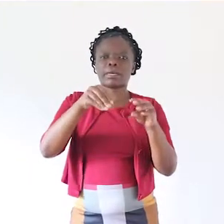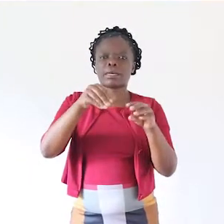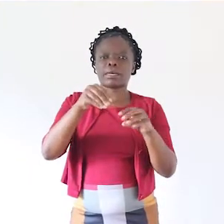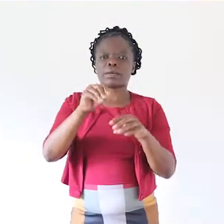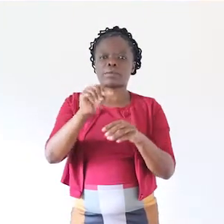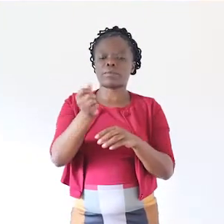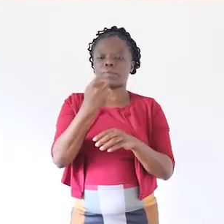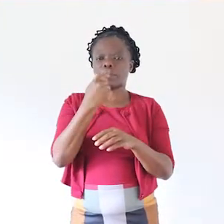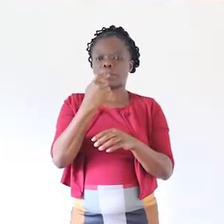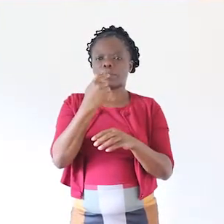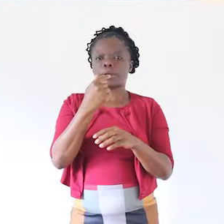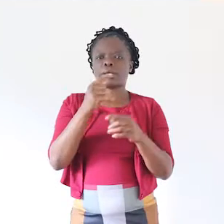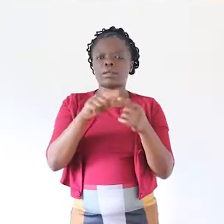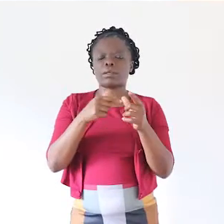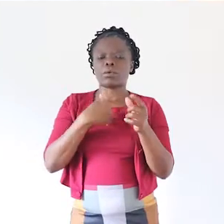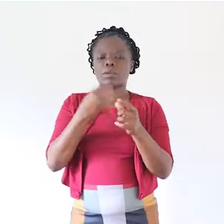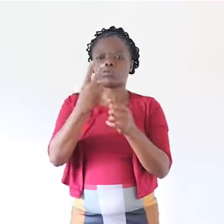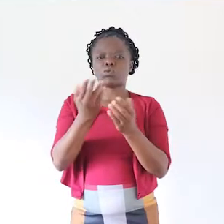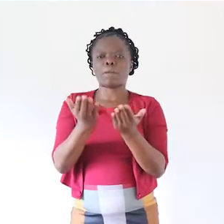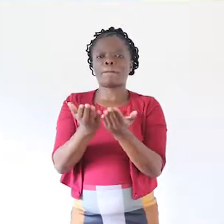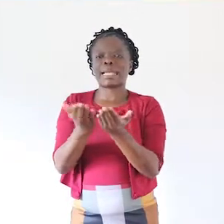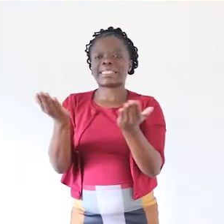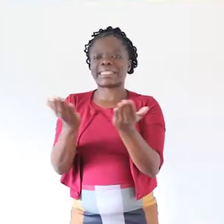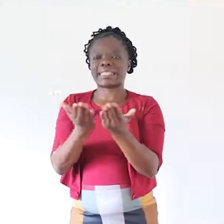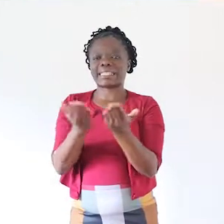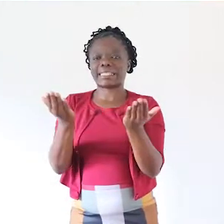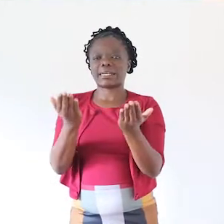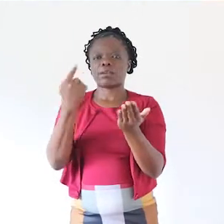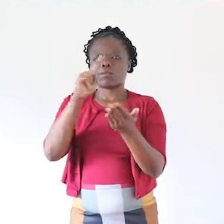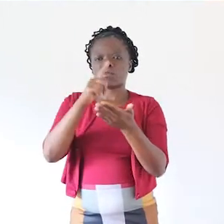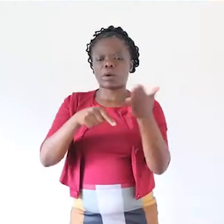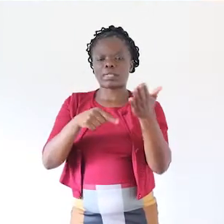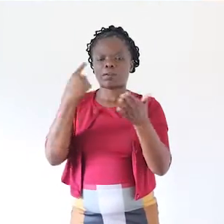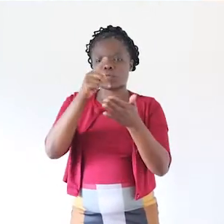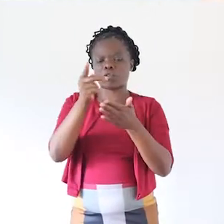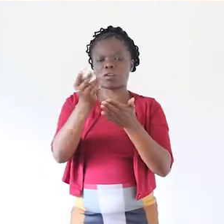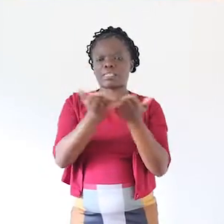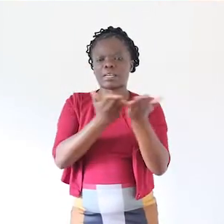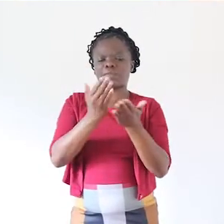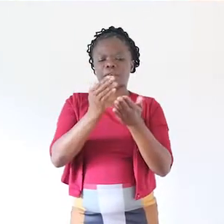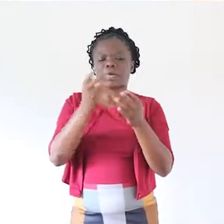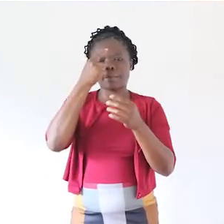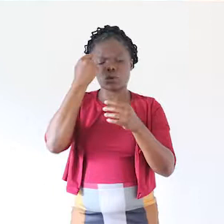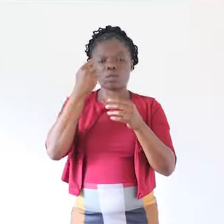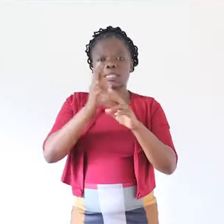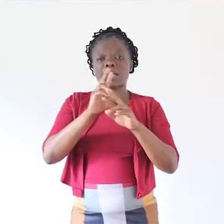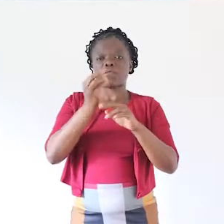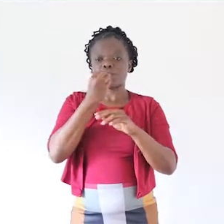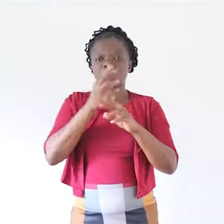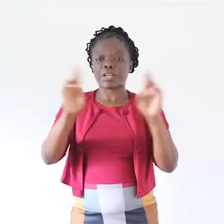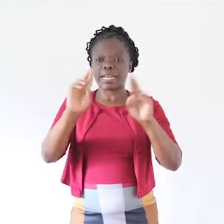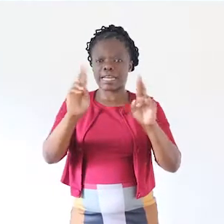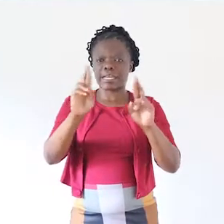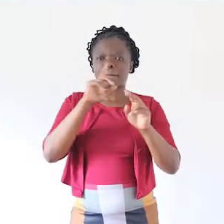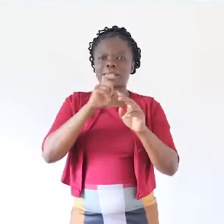have? These are 2 plates. We have 2 plates. What do we use the plates for? Serving. For serving. Because after our food is ready, we have